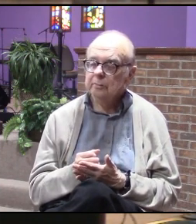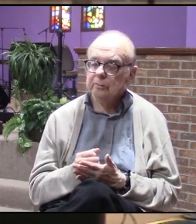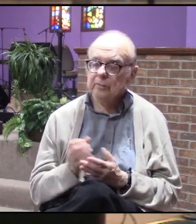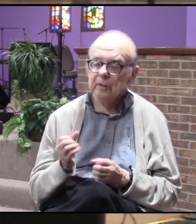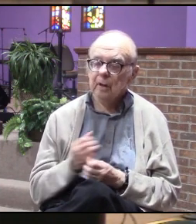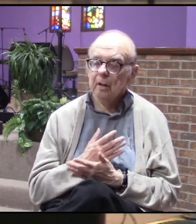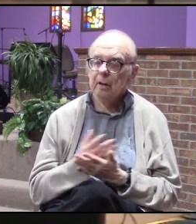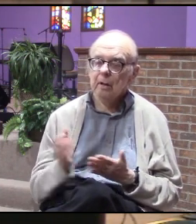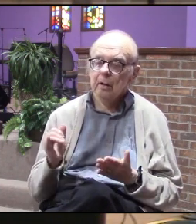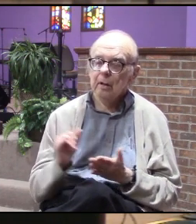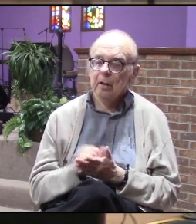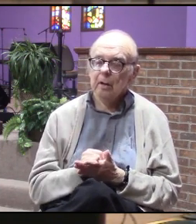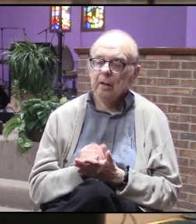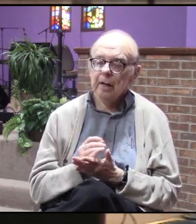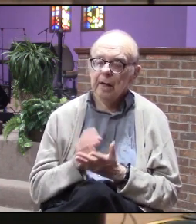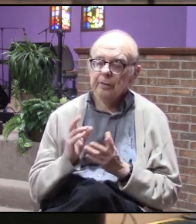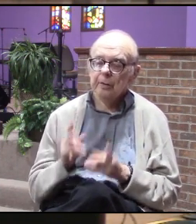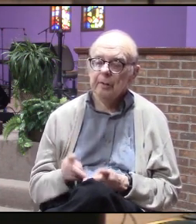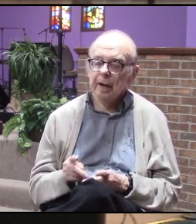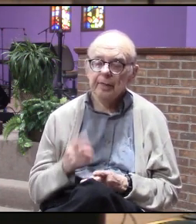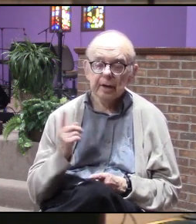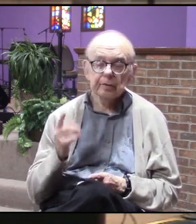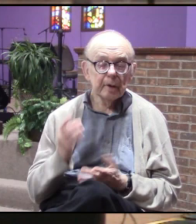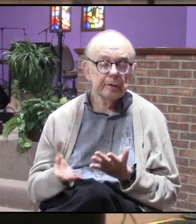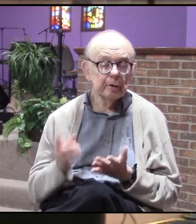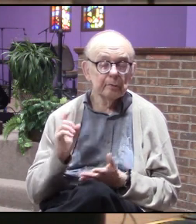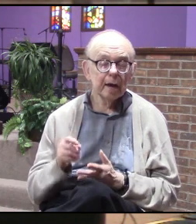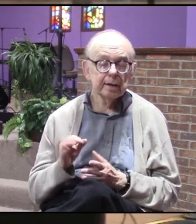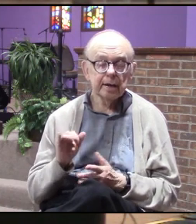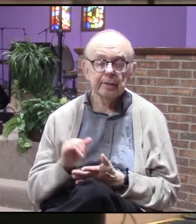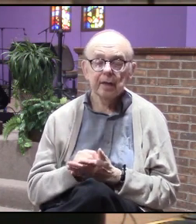You're getting something that somebody thinks that you might need,